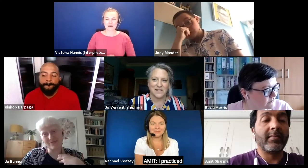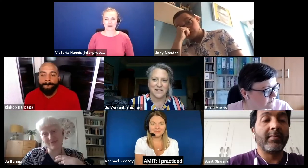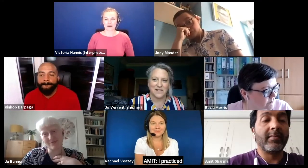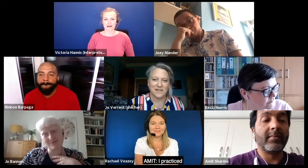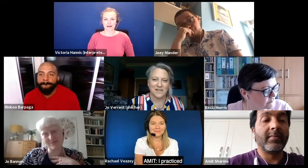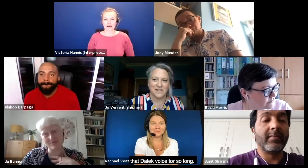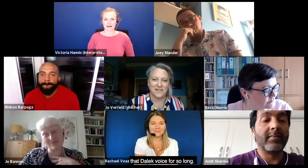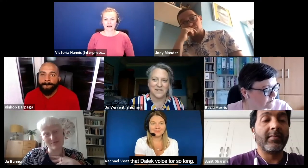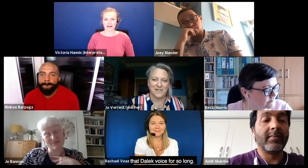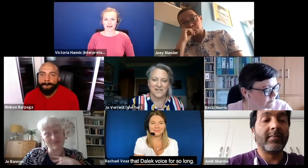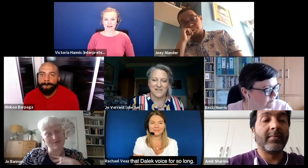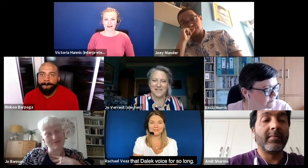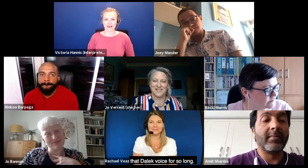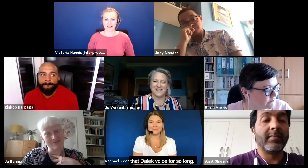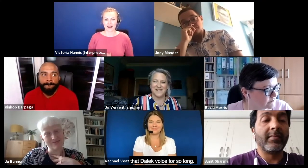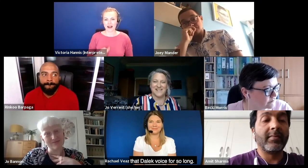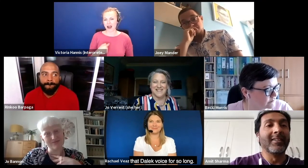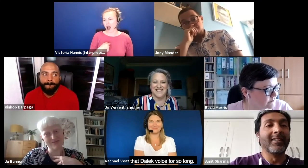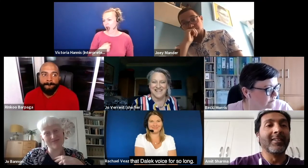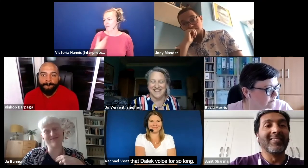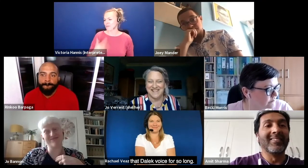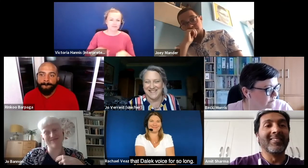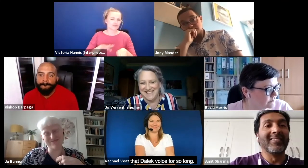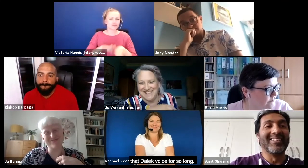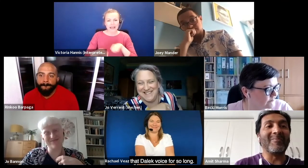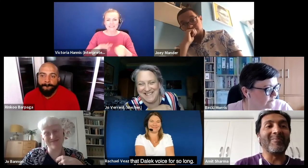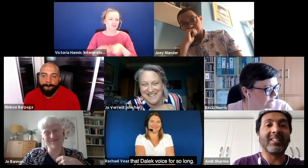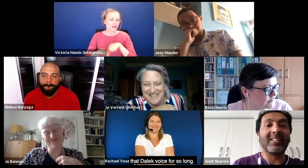I practiced that Dalek voice for so long.